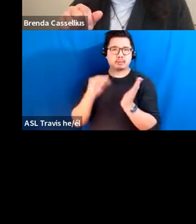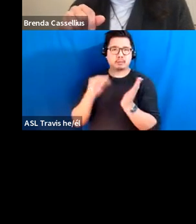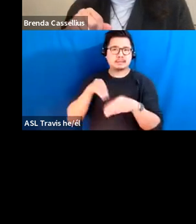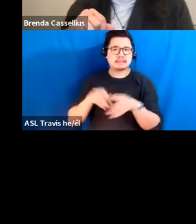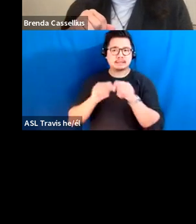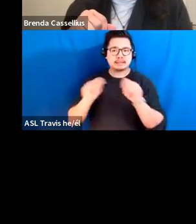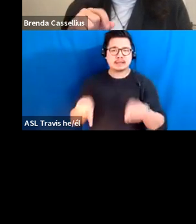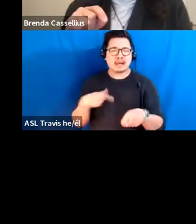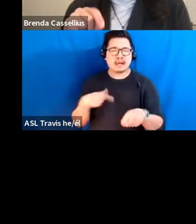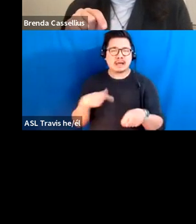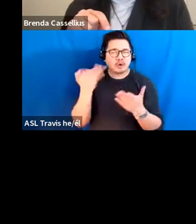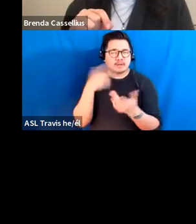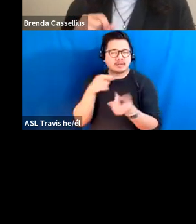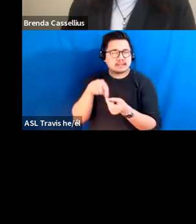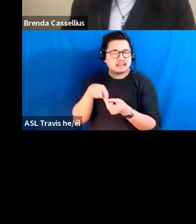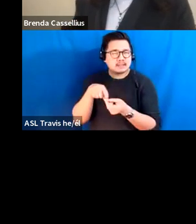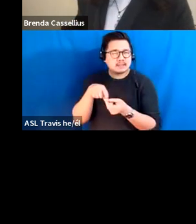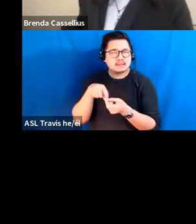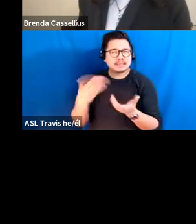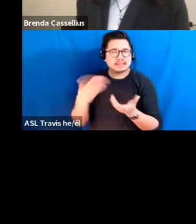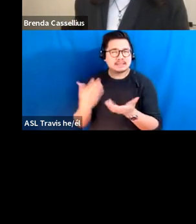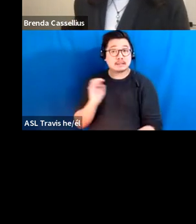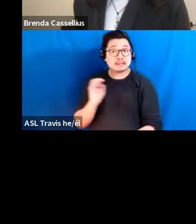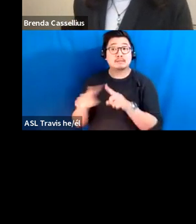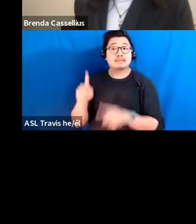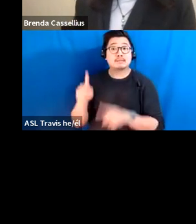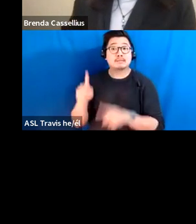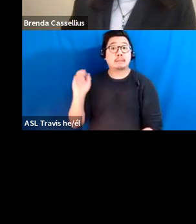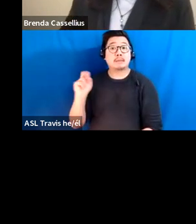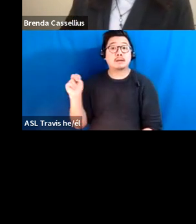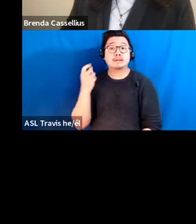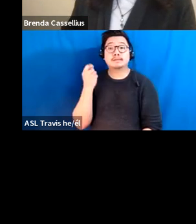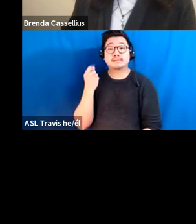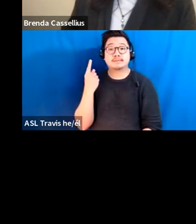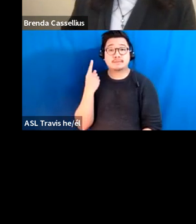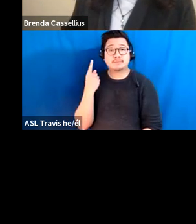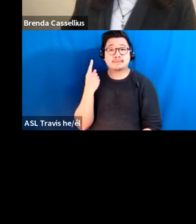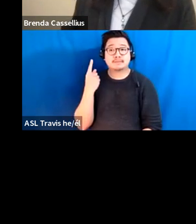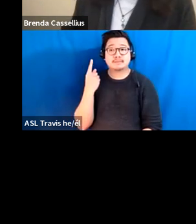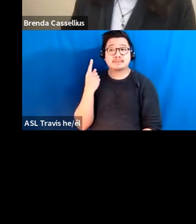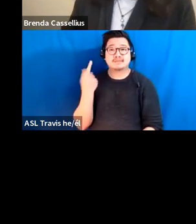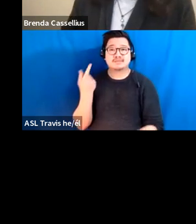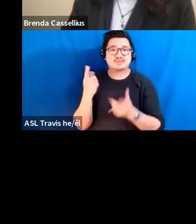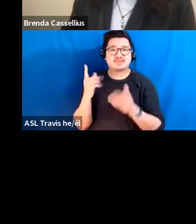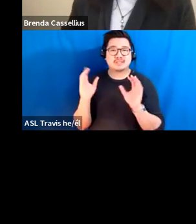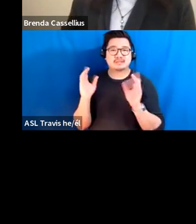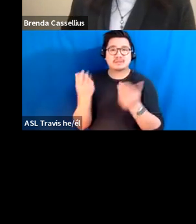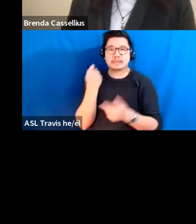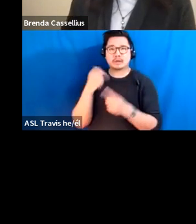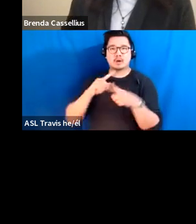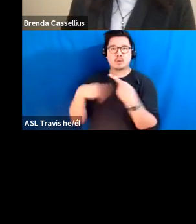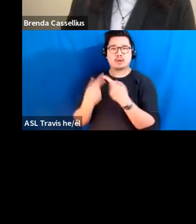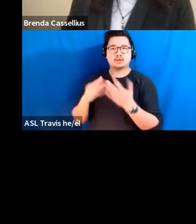details here in in massachusetts but in minnesota we don't we don't uh have that follow and and it's not